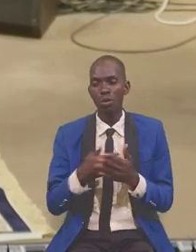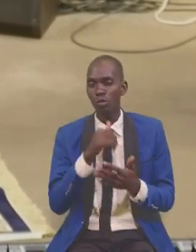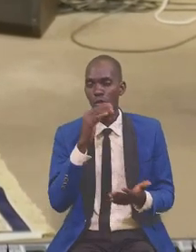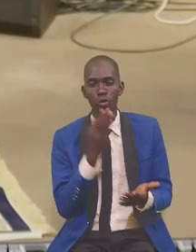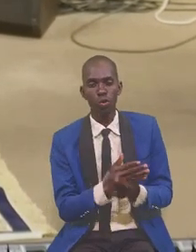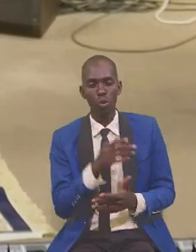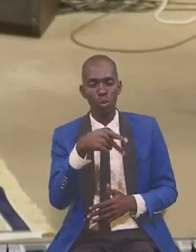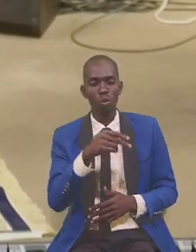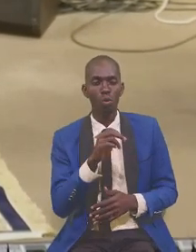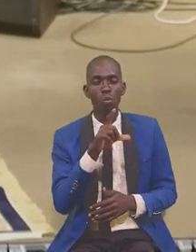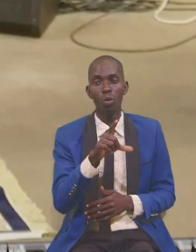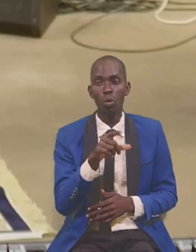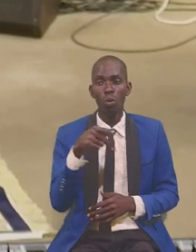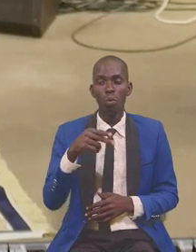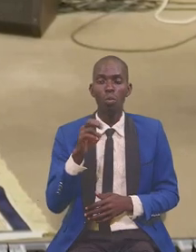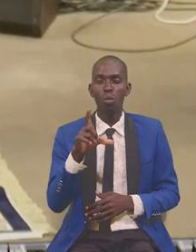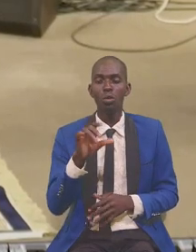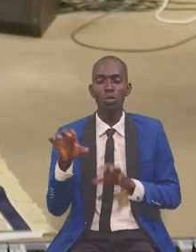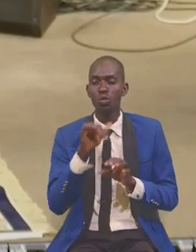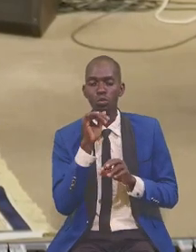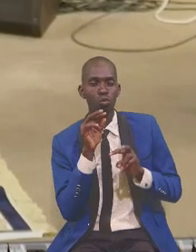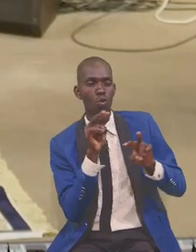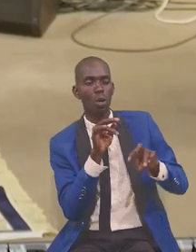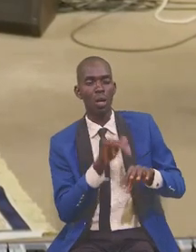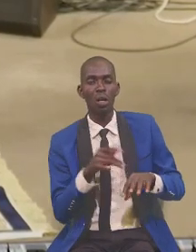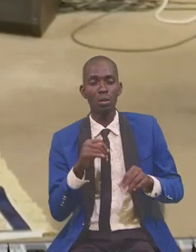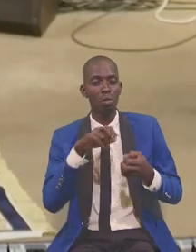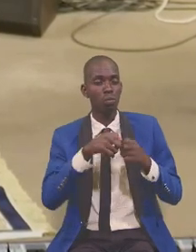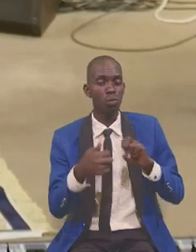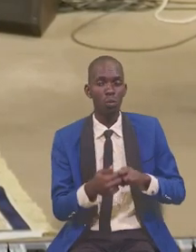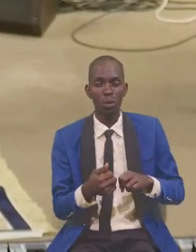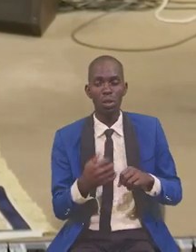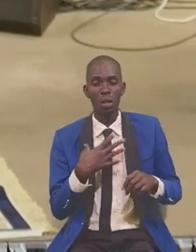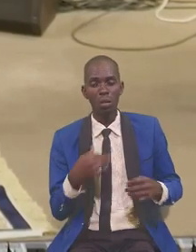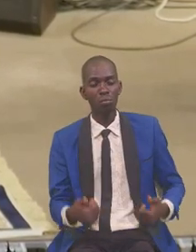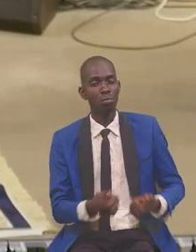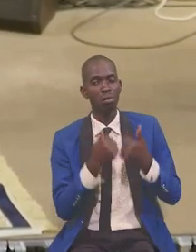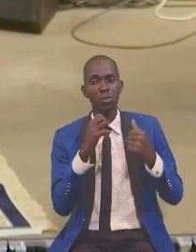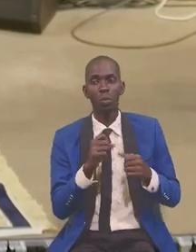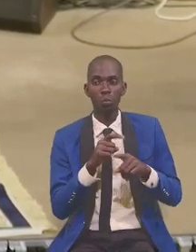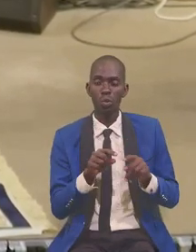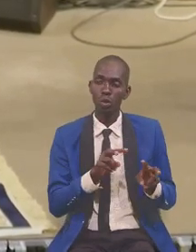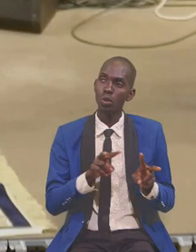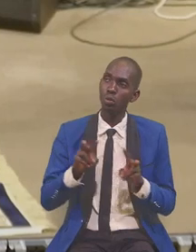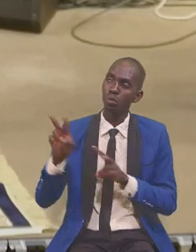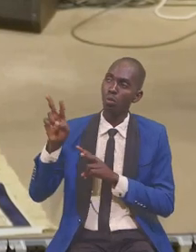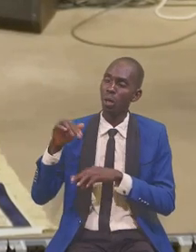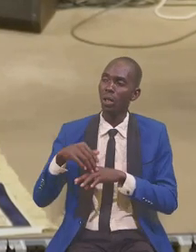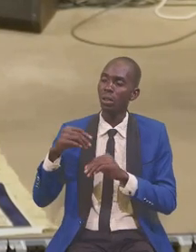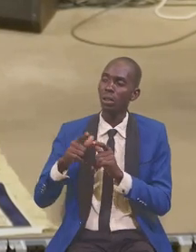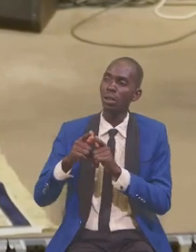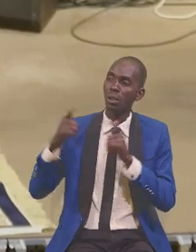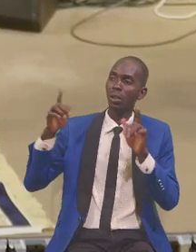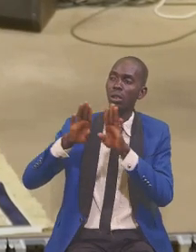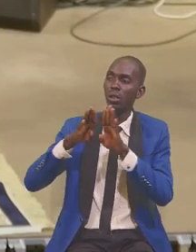He didn't look at the adversaries. He looked at the great door, an effectual, that